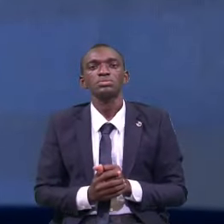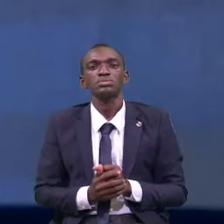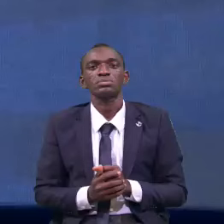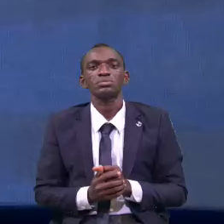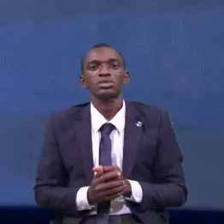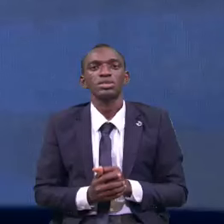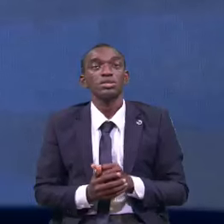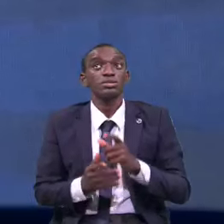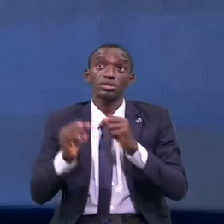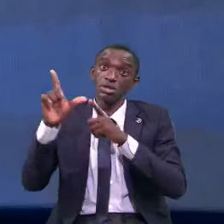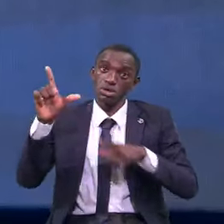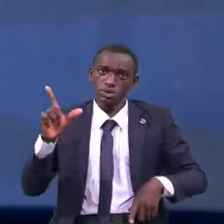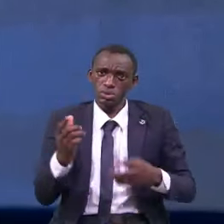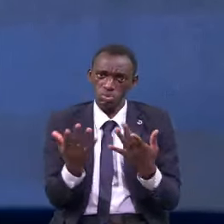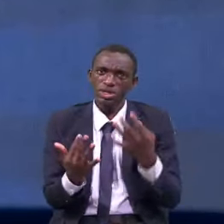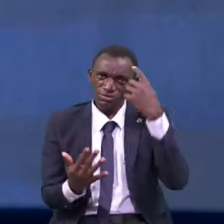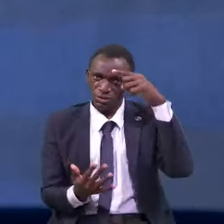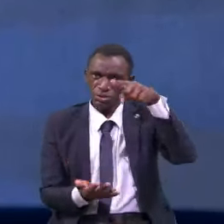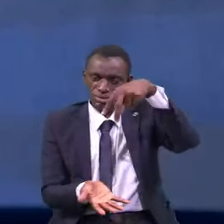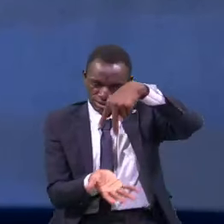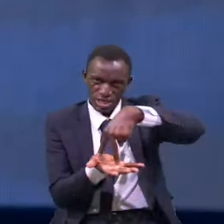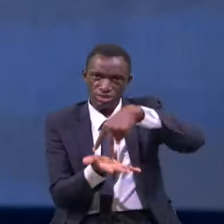The Lord is waiting for you. Stand up.